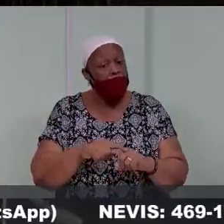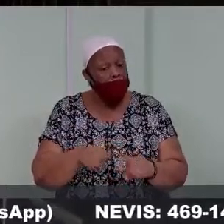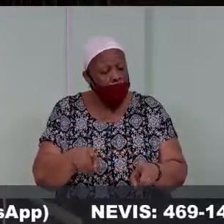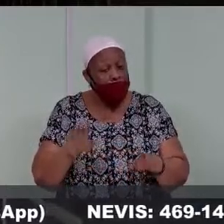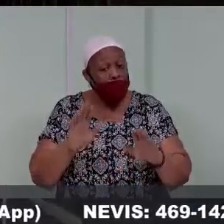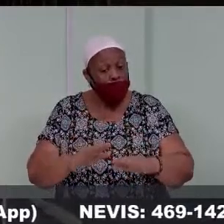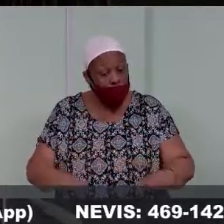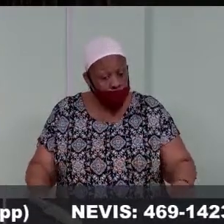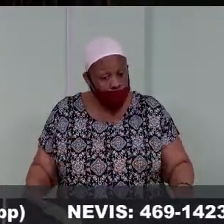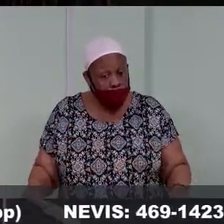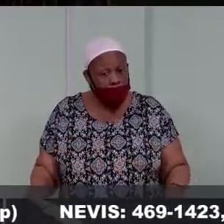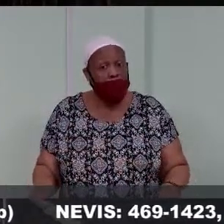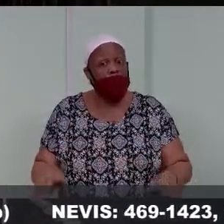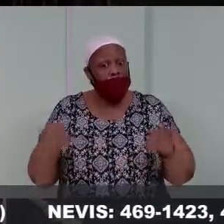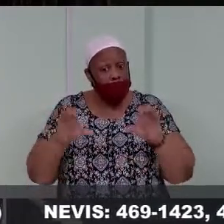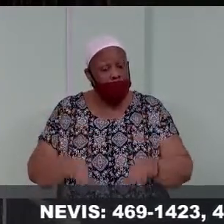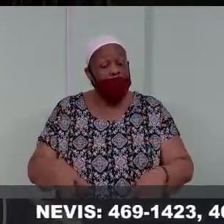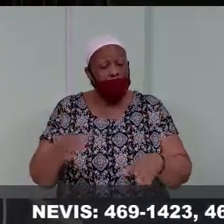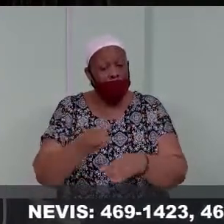particularly vulnerable.